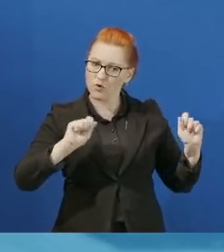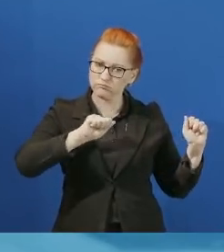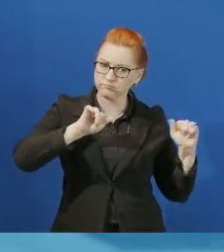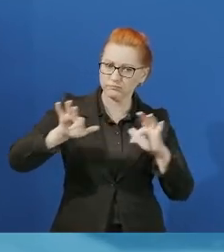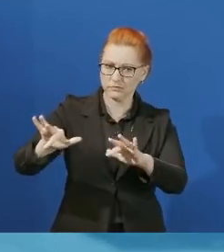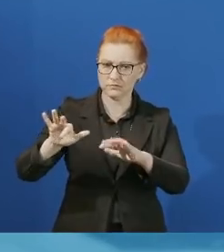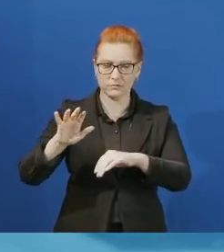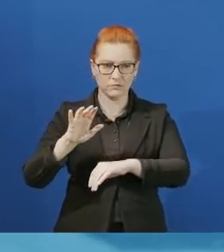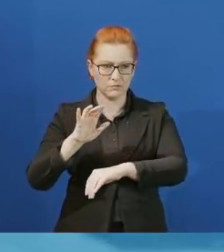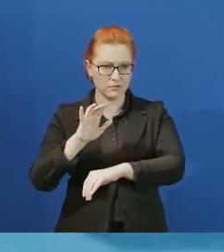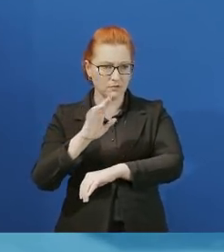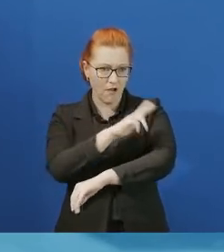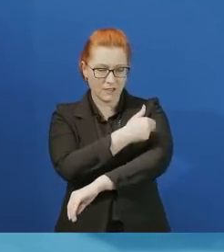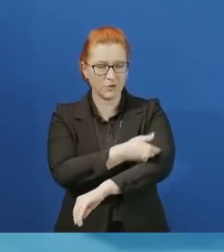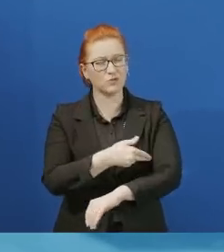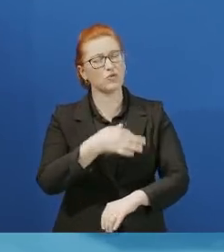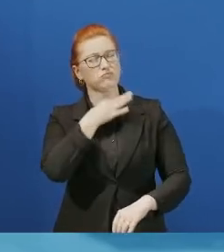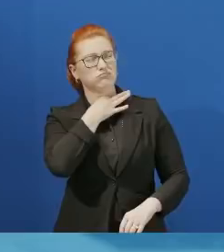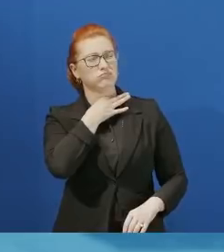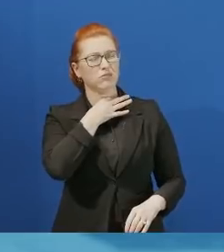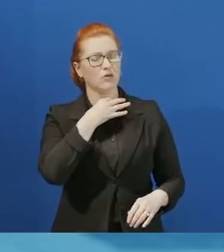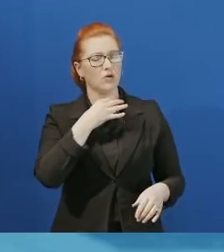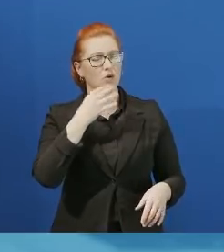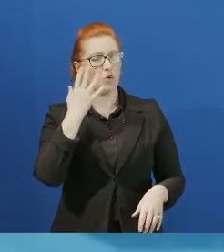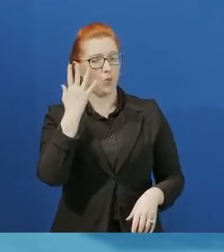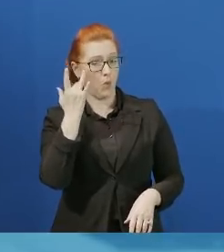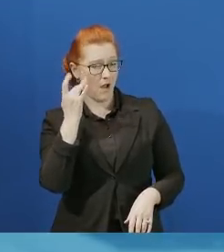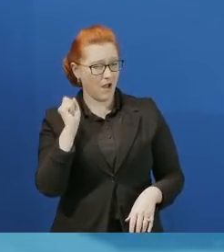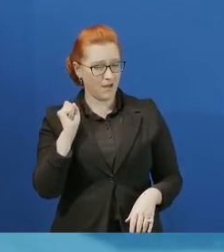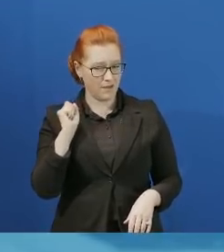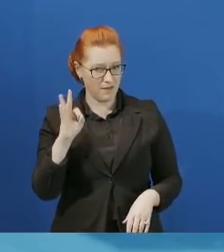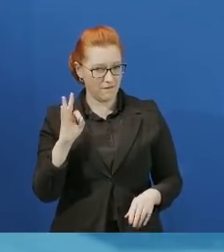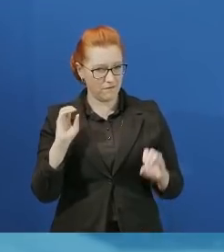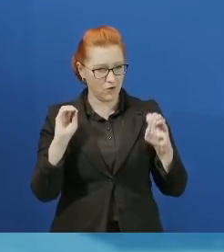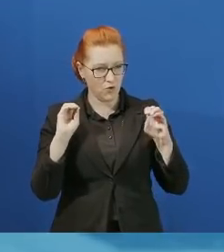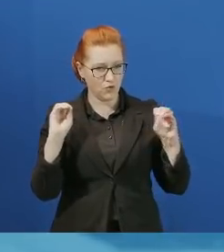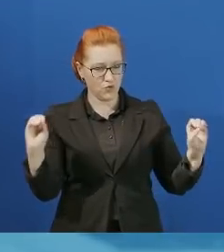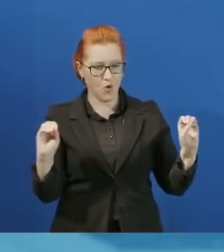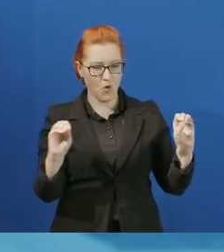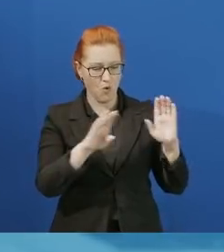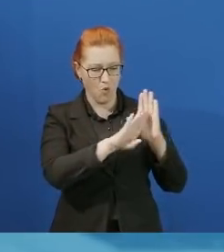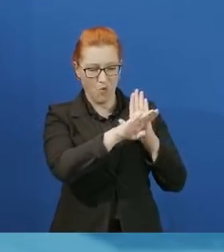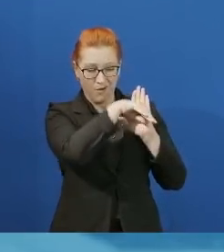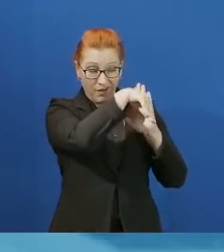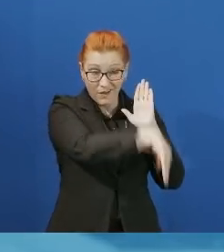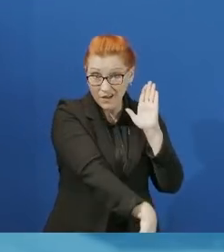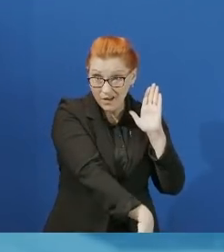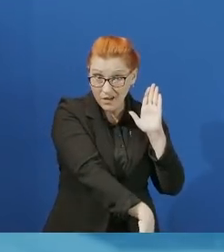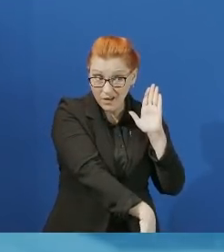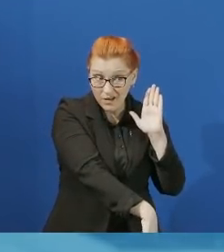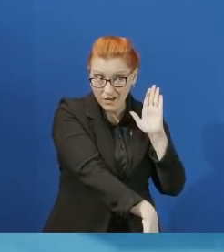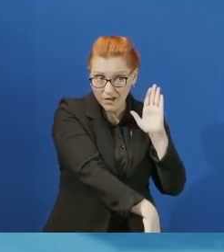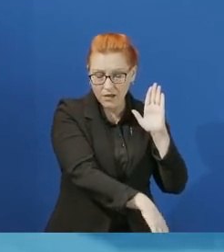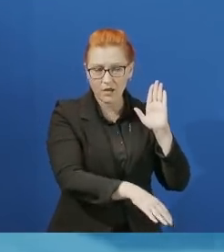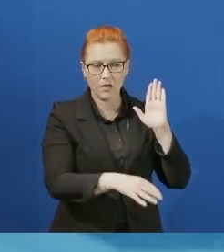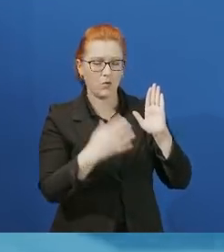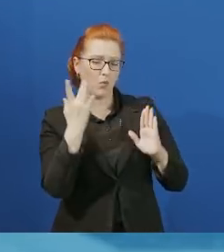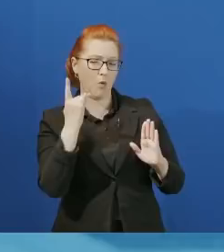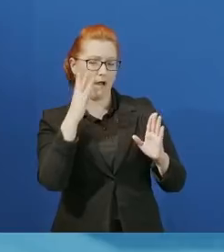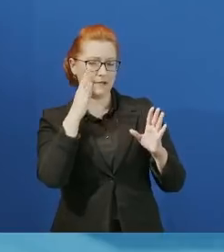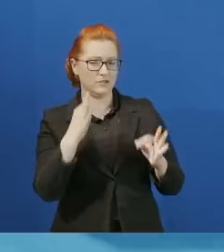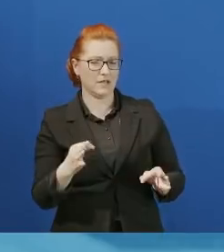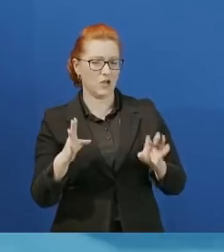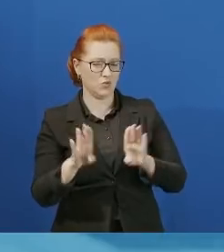by mid-May when, as of now, there's no data that would support that? Well, I want to really push back on how the